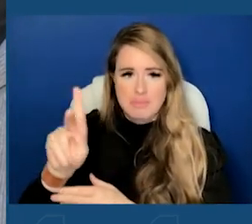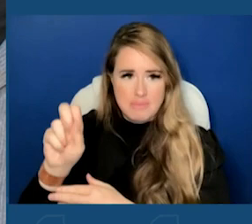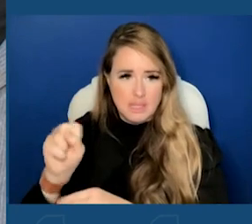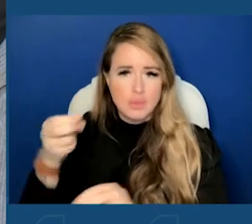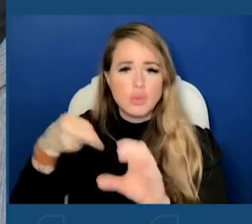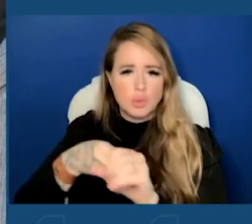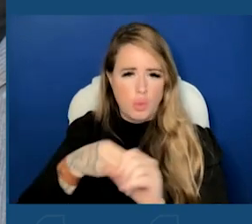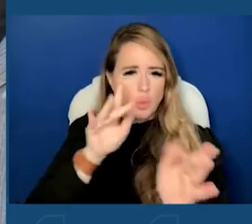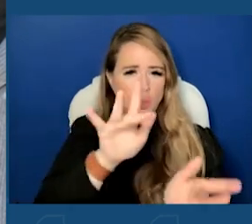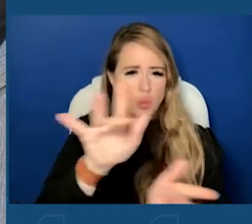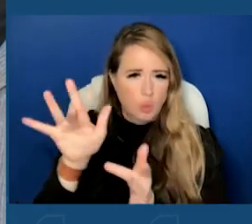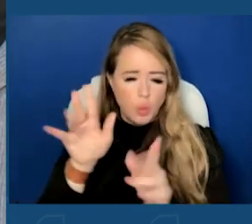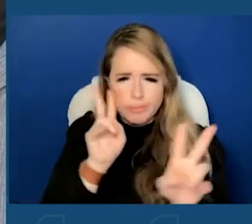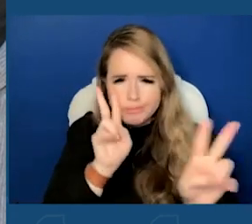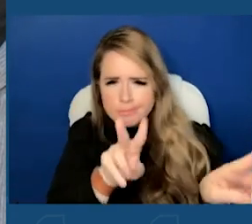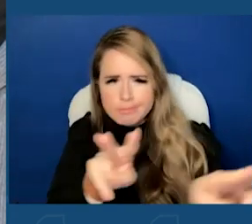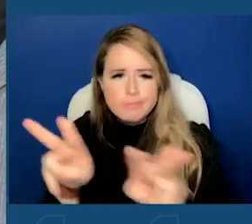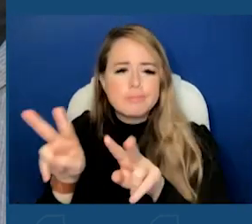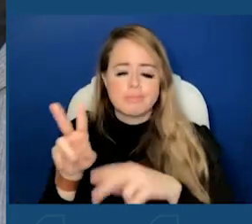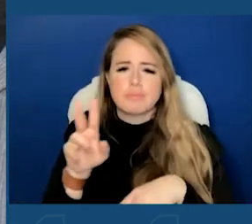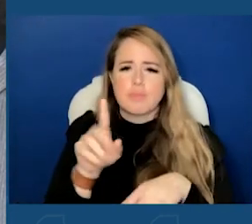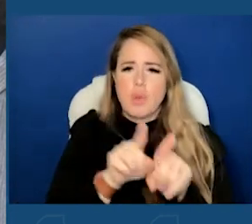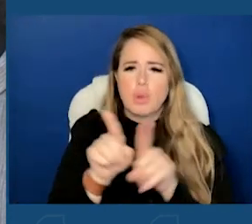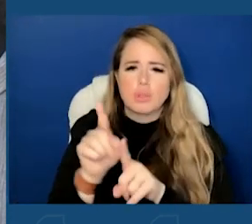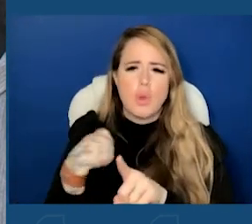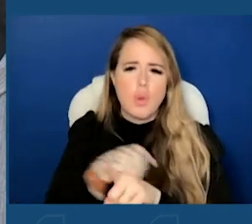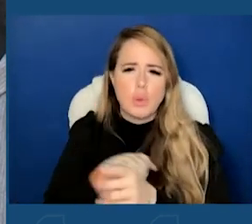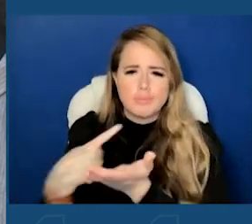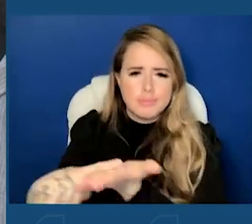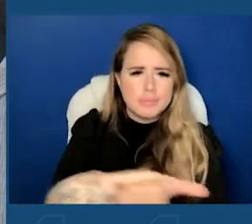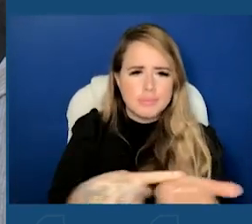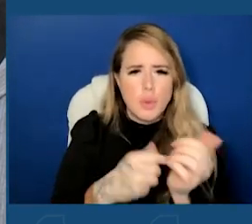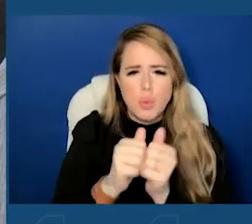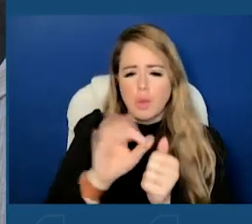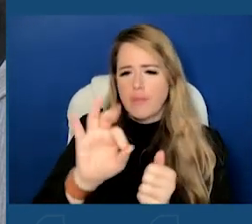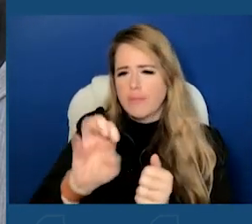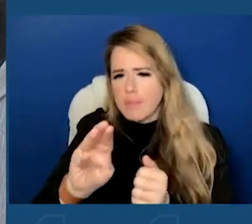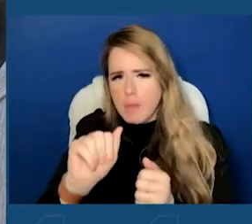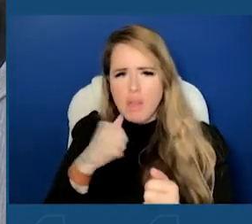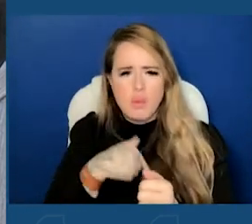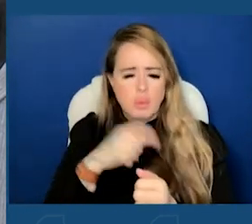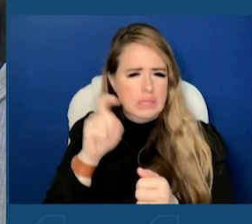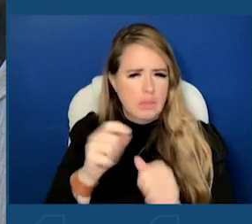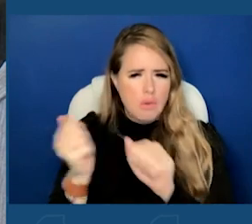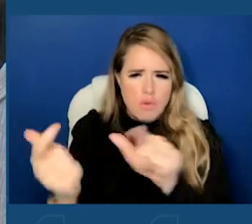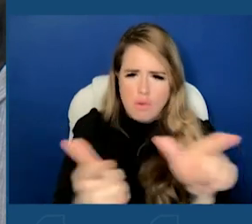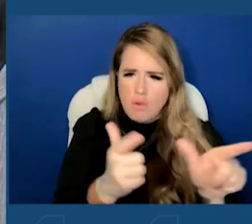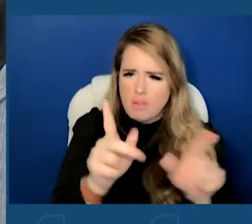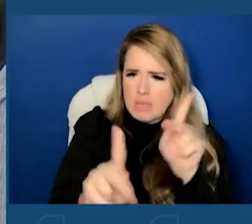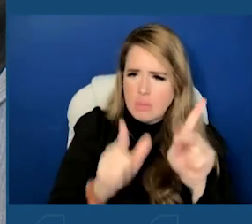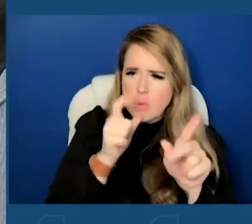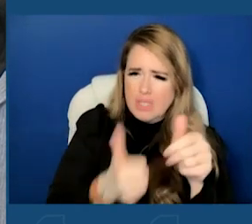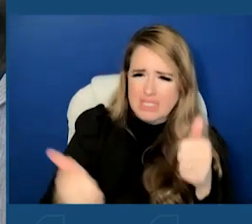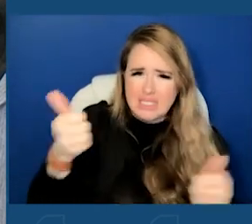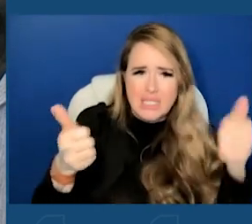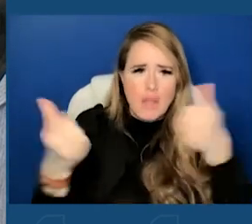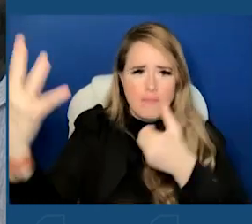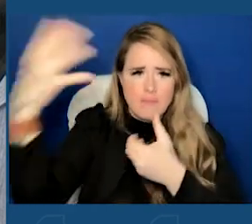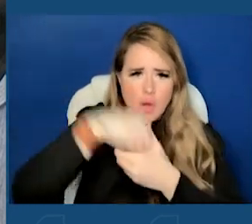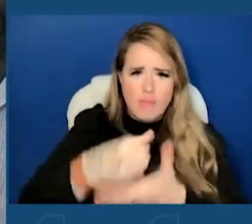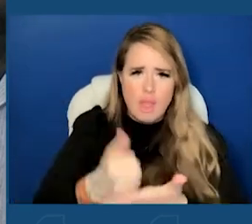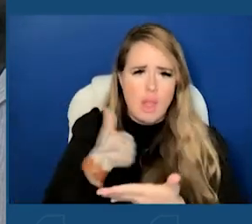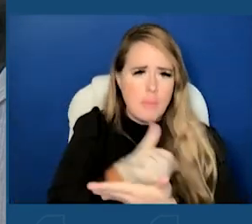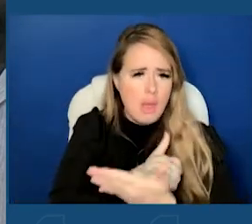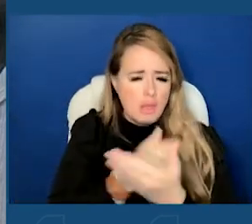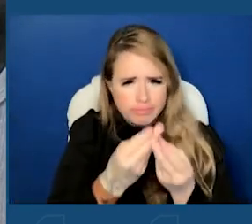any assistance we're going to need with FEMA statewide. We need all the voices of our delegation to help get through this storm. It has different